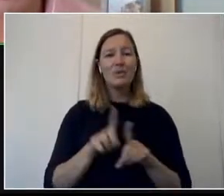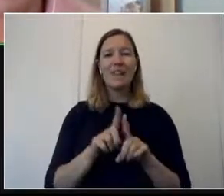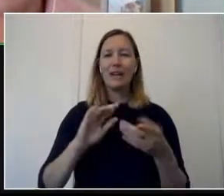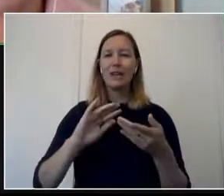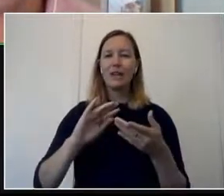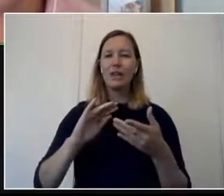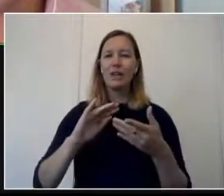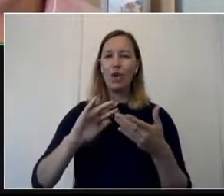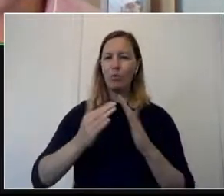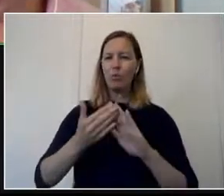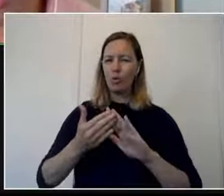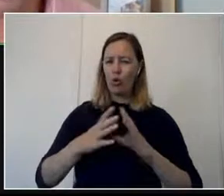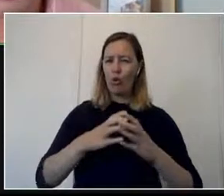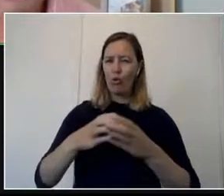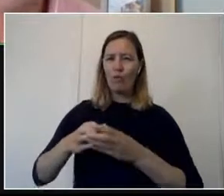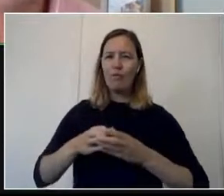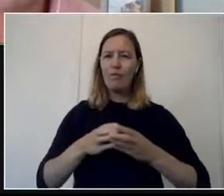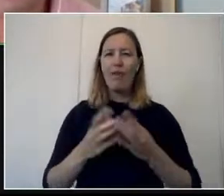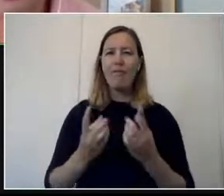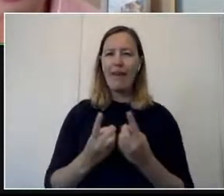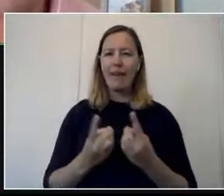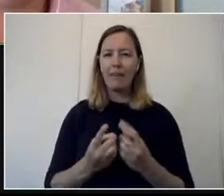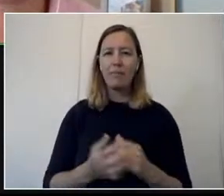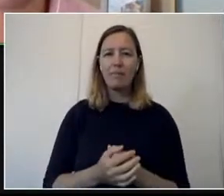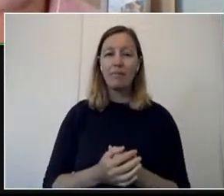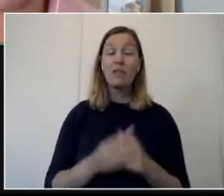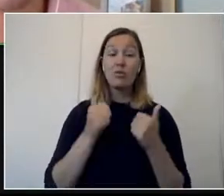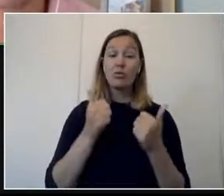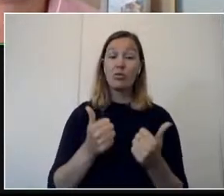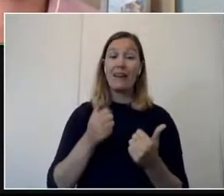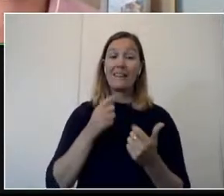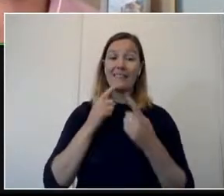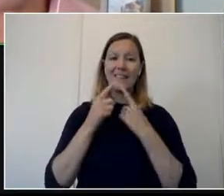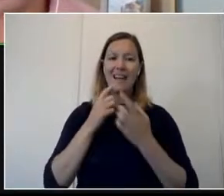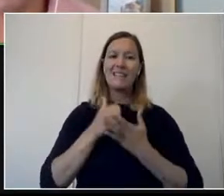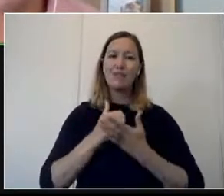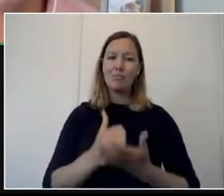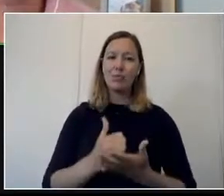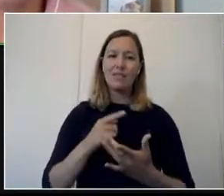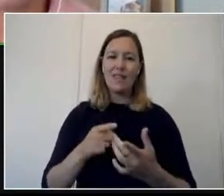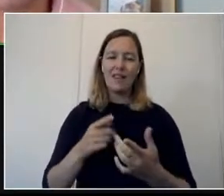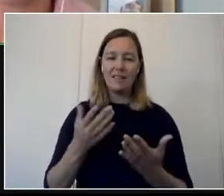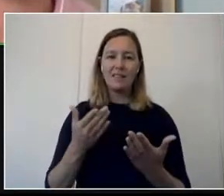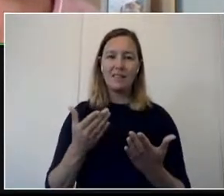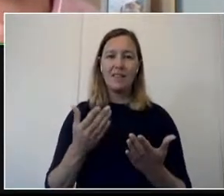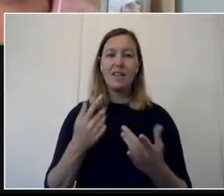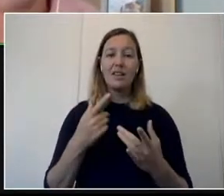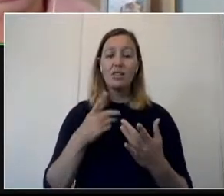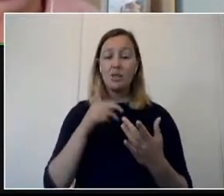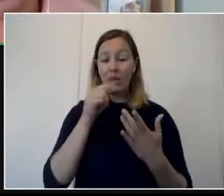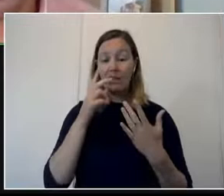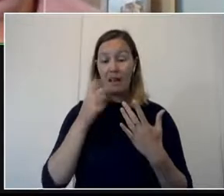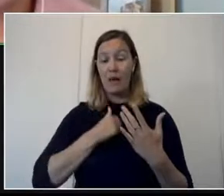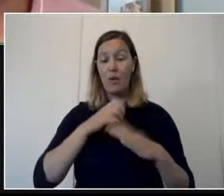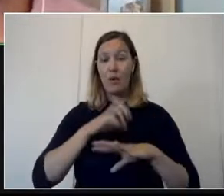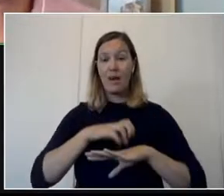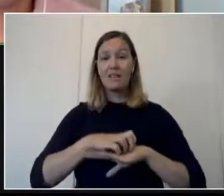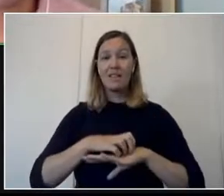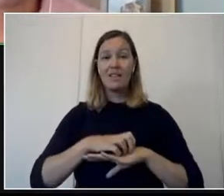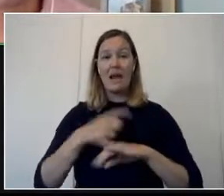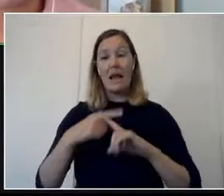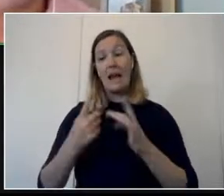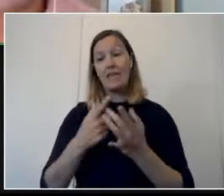that I think it's great that the data supports, so that organizations like us or like other